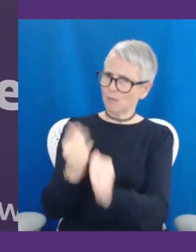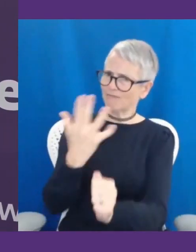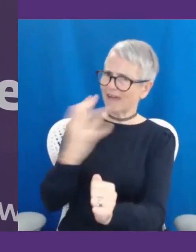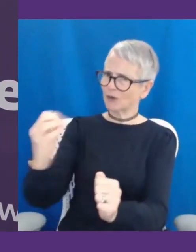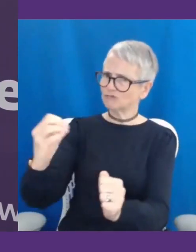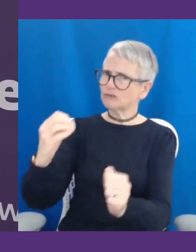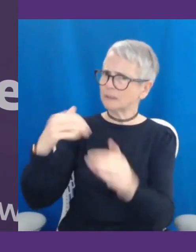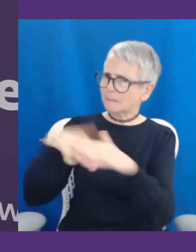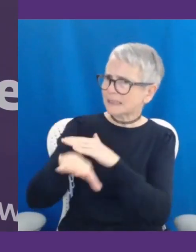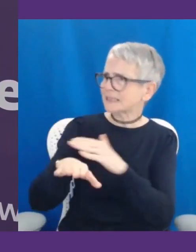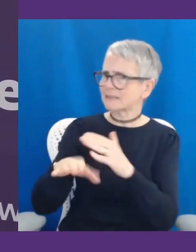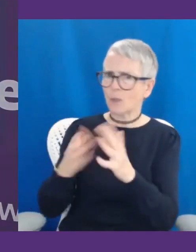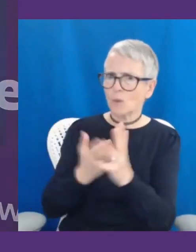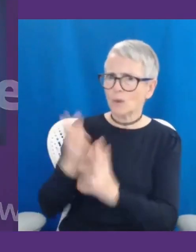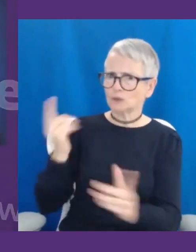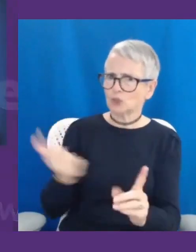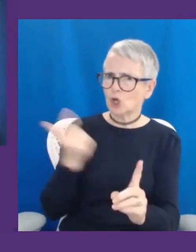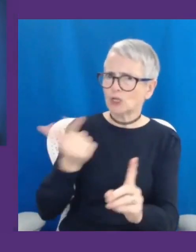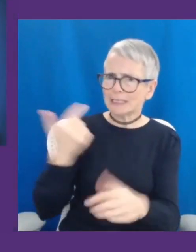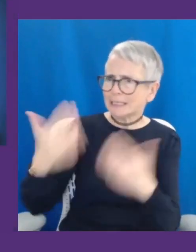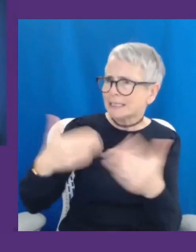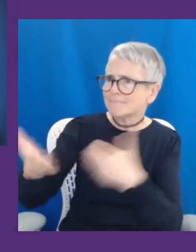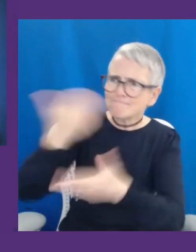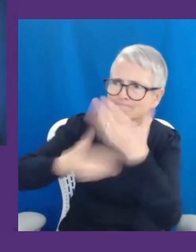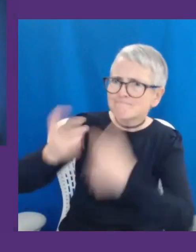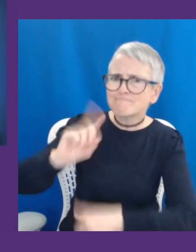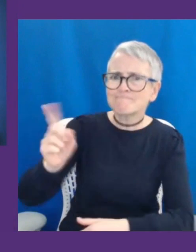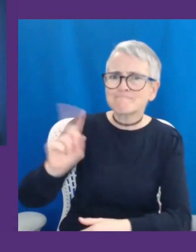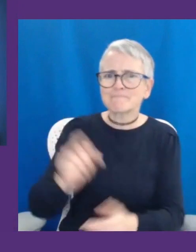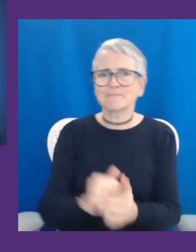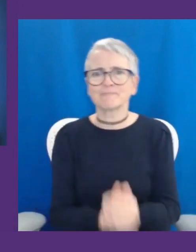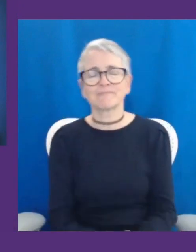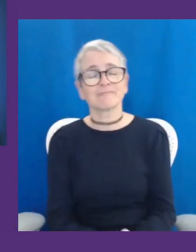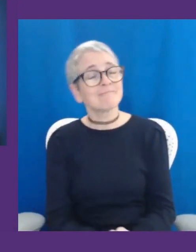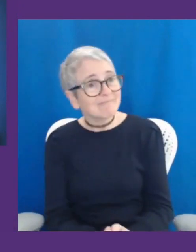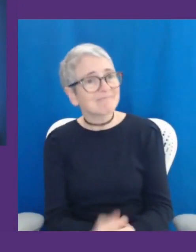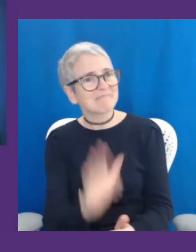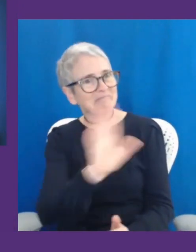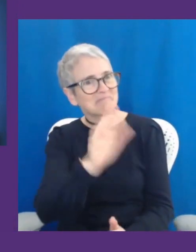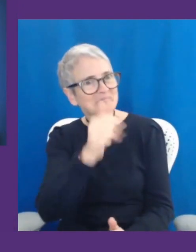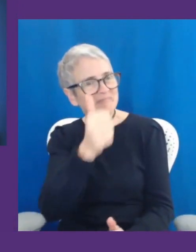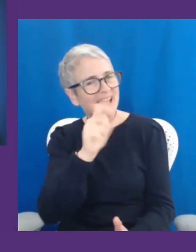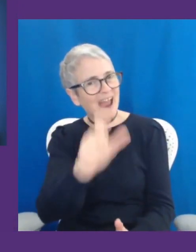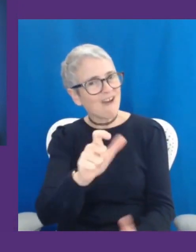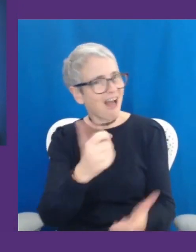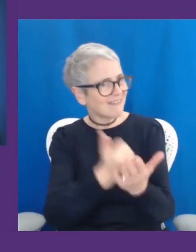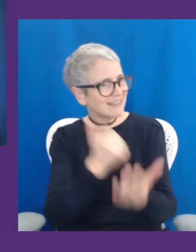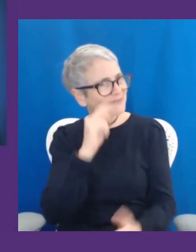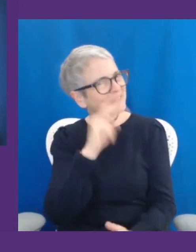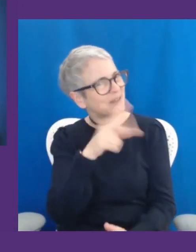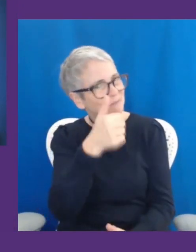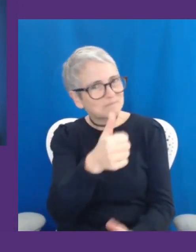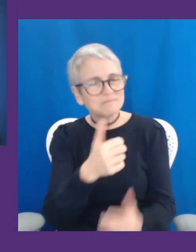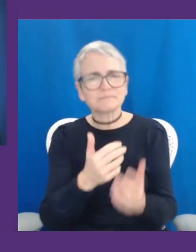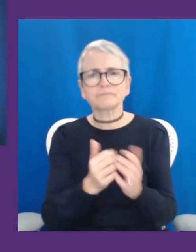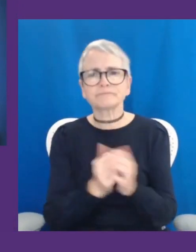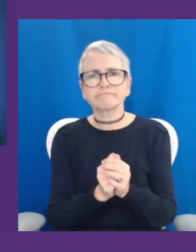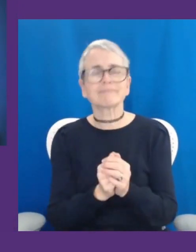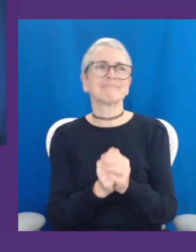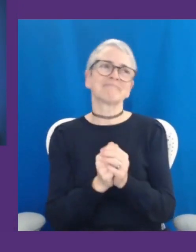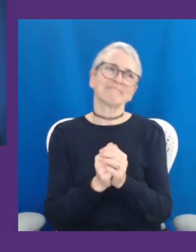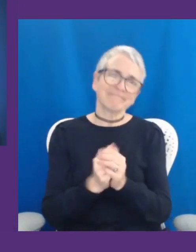and how it's growing now. So Caroline, it's brilliant to see you. This is another virtual event,